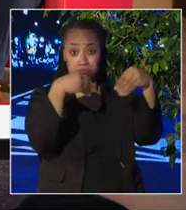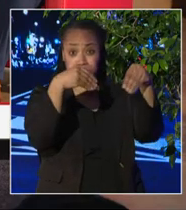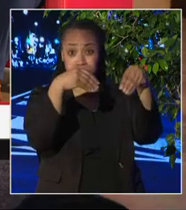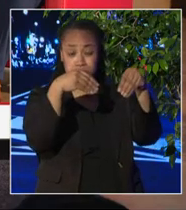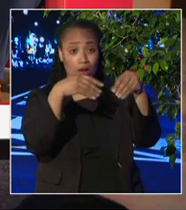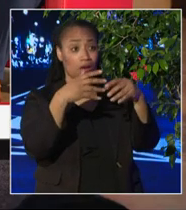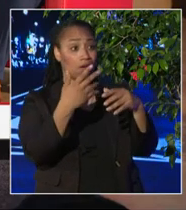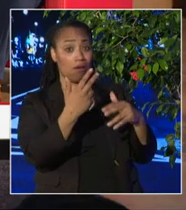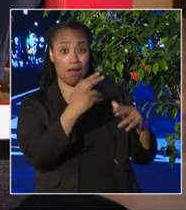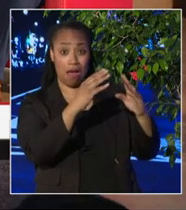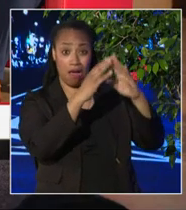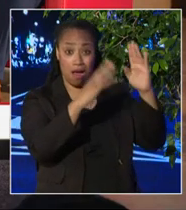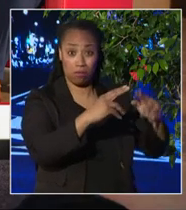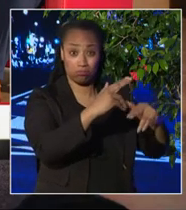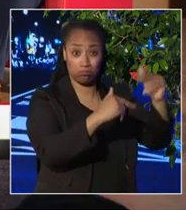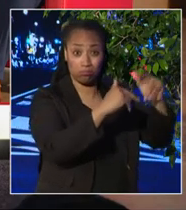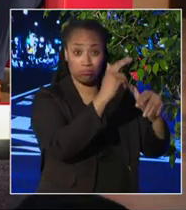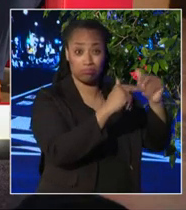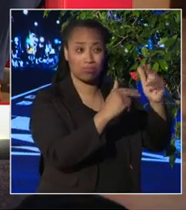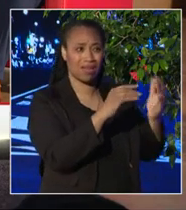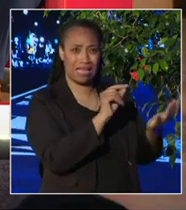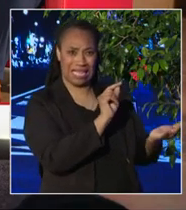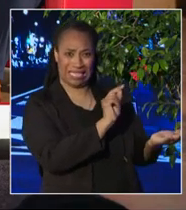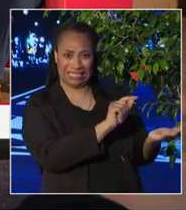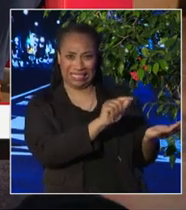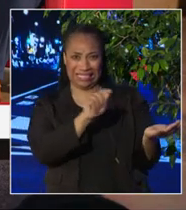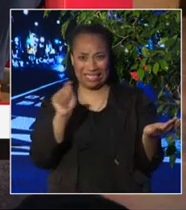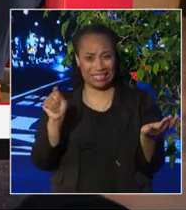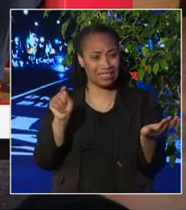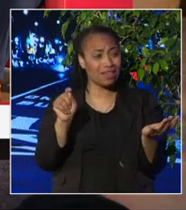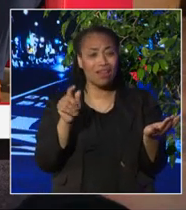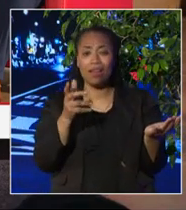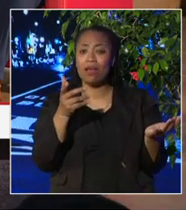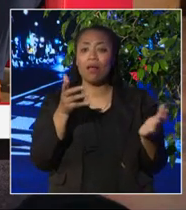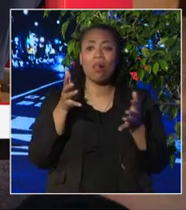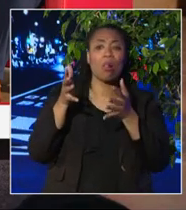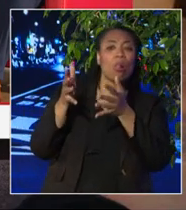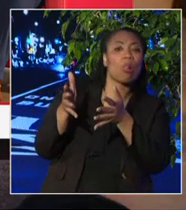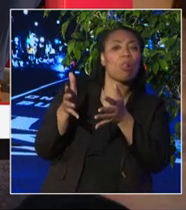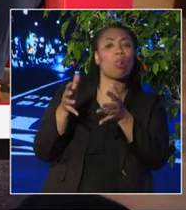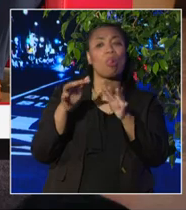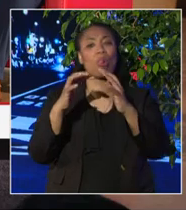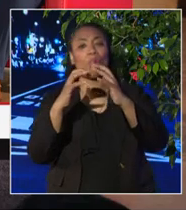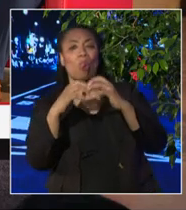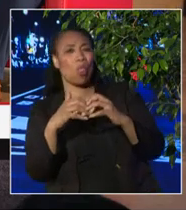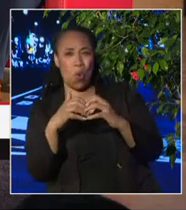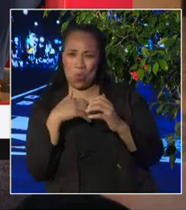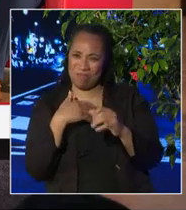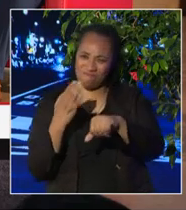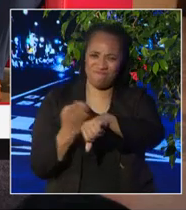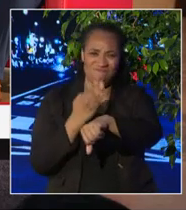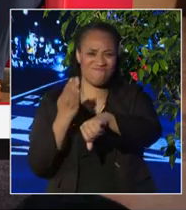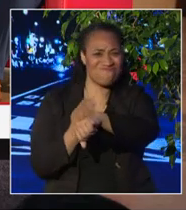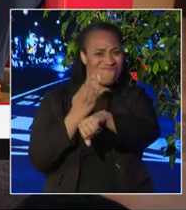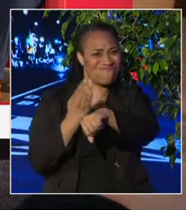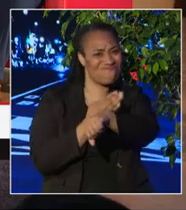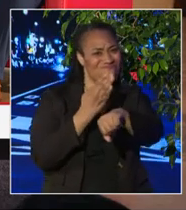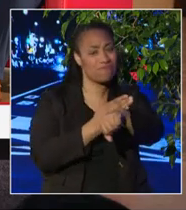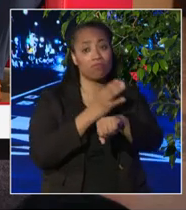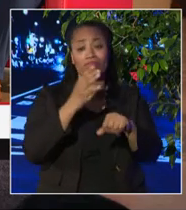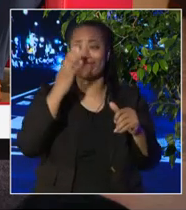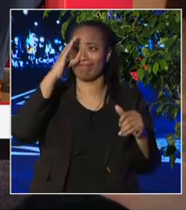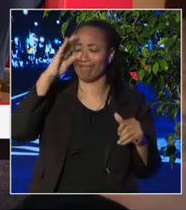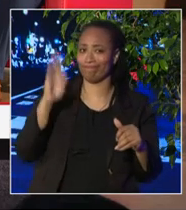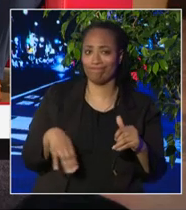underutilized space. That it hurts a little right now, but instead of